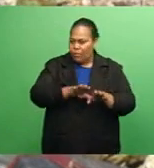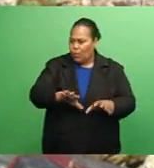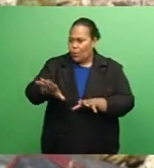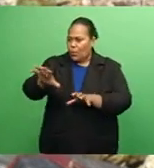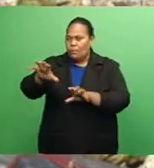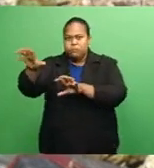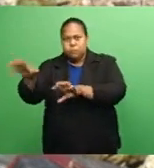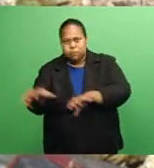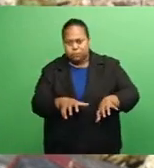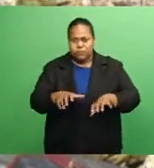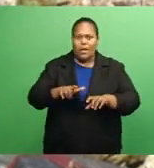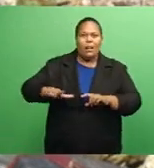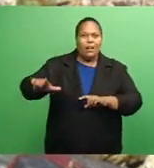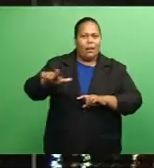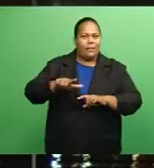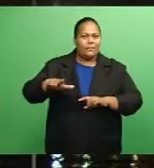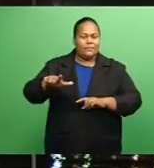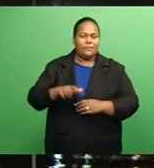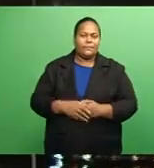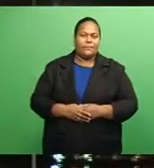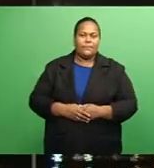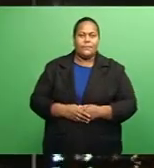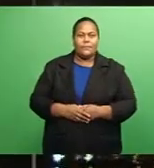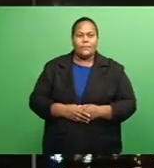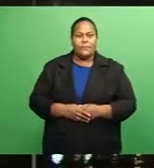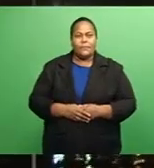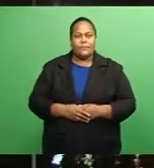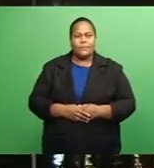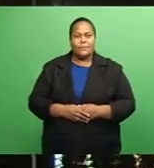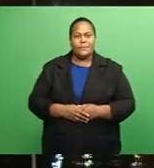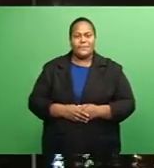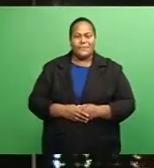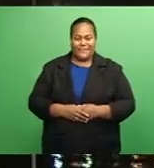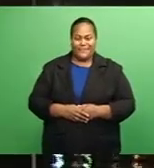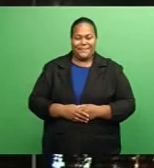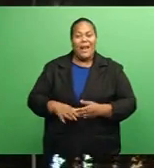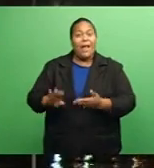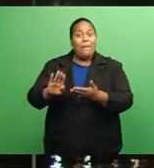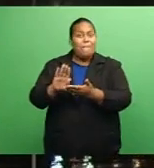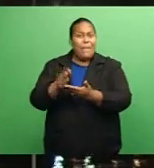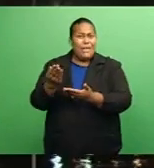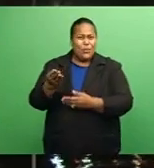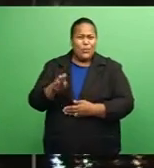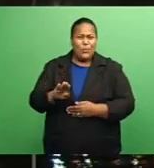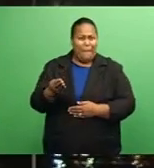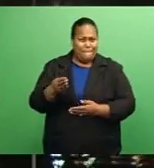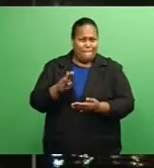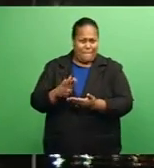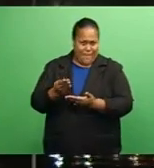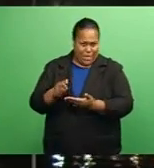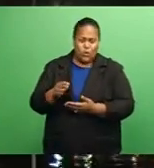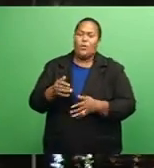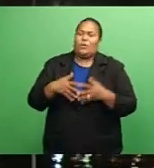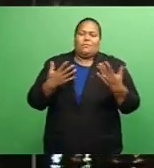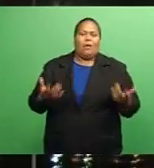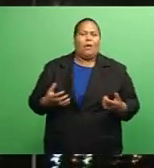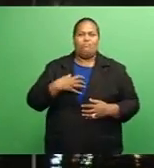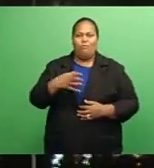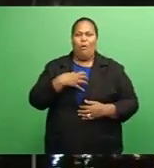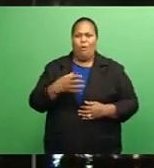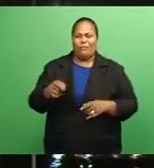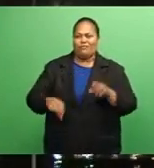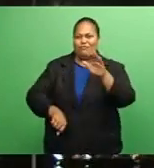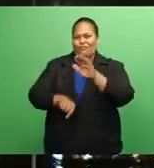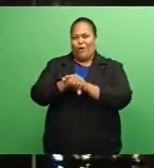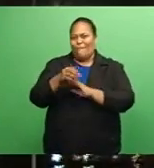Sainiani Mboila, FBC News. Barbecue remains the top-selling food and has become a staple for many